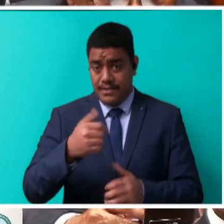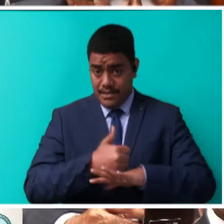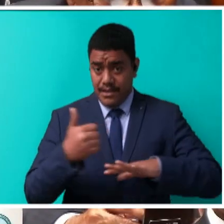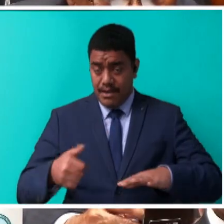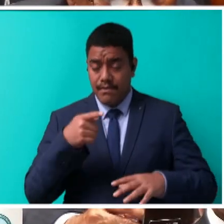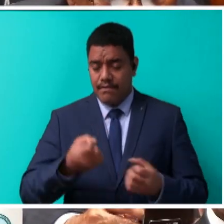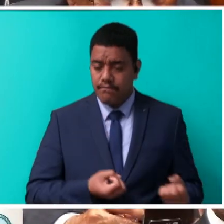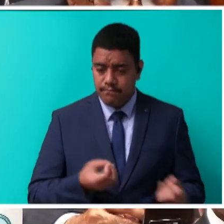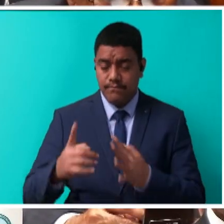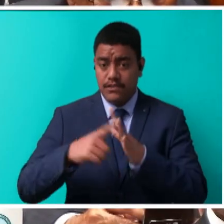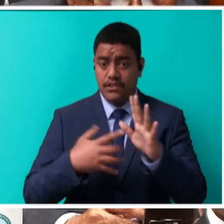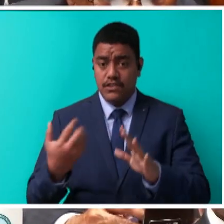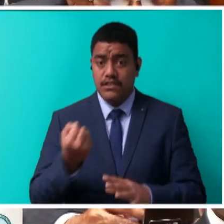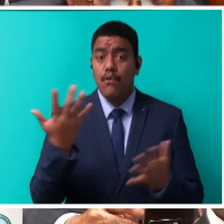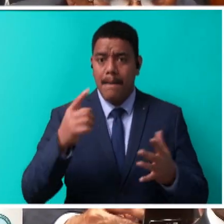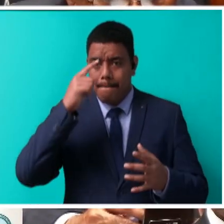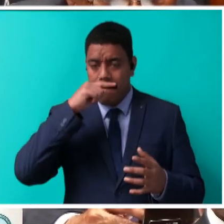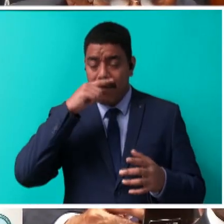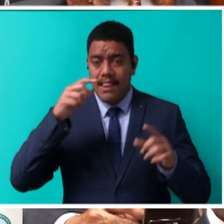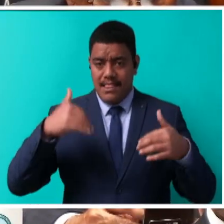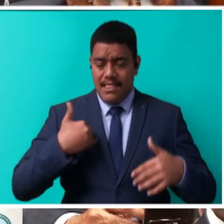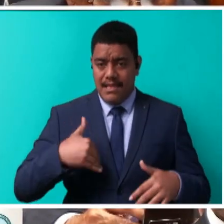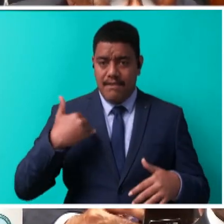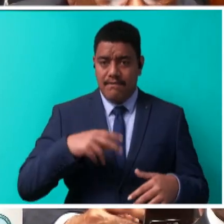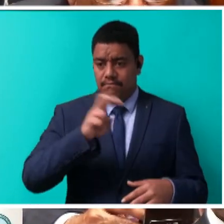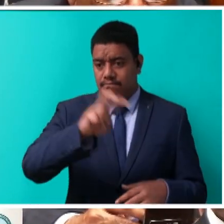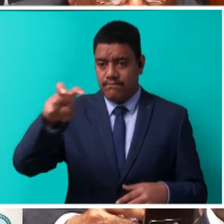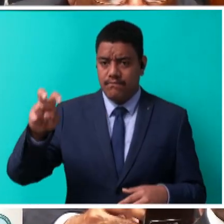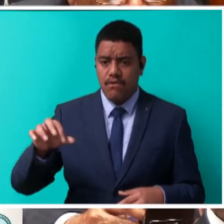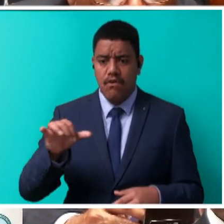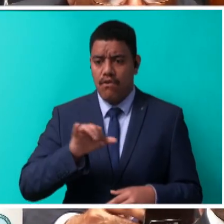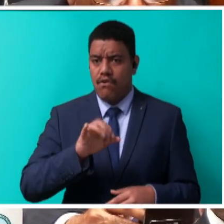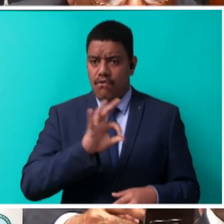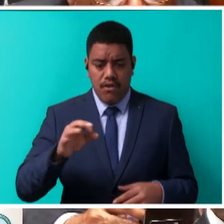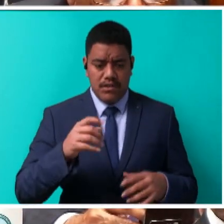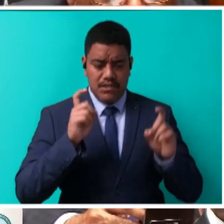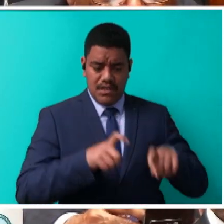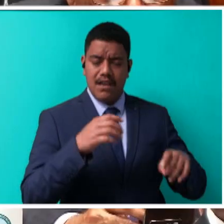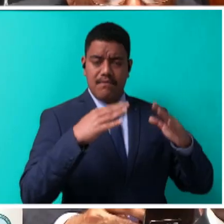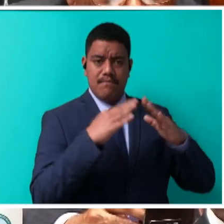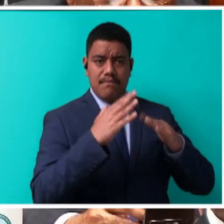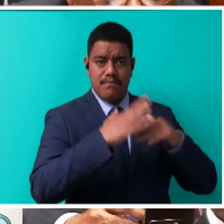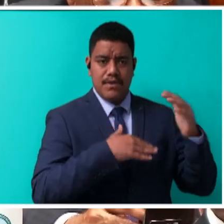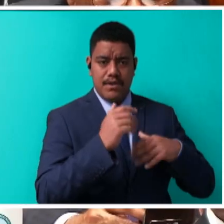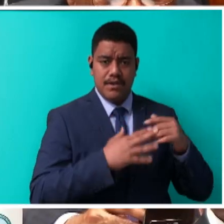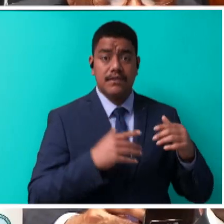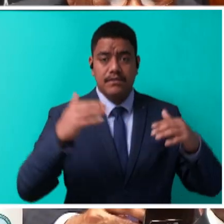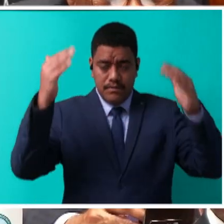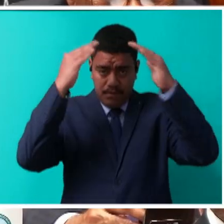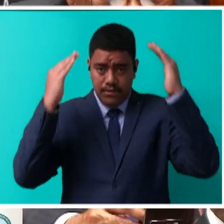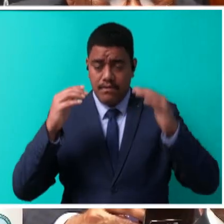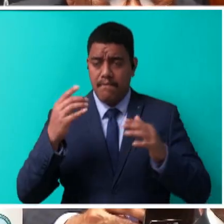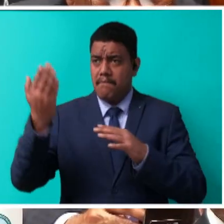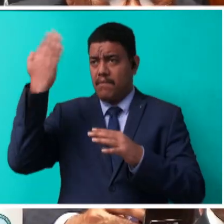is delivering justice where people live, not just where court buildings already exist. Mr. Speaker, for the